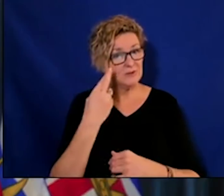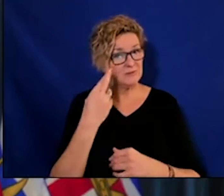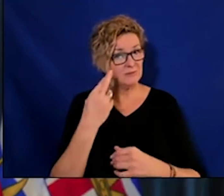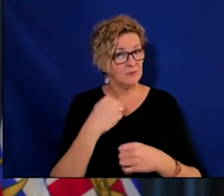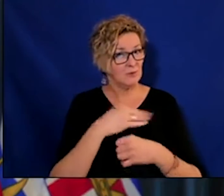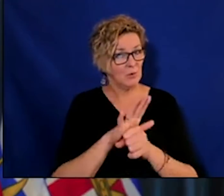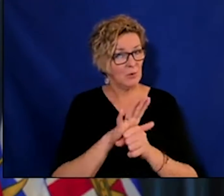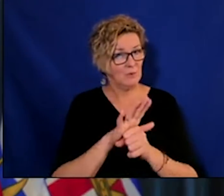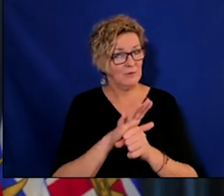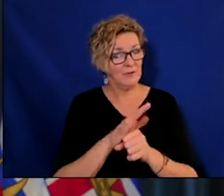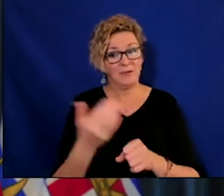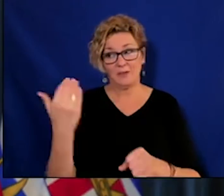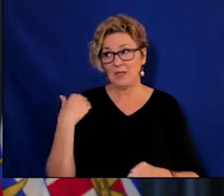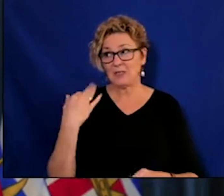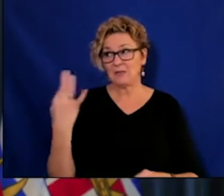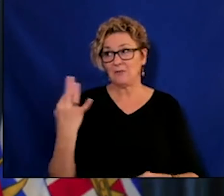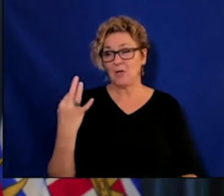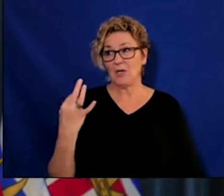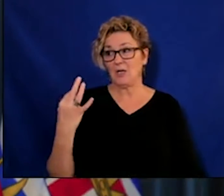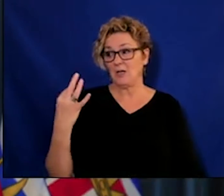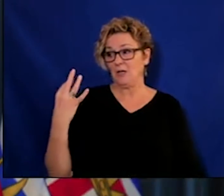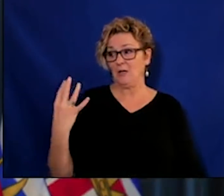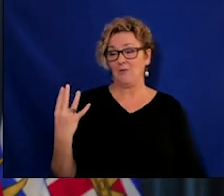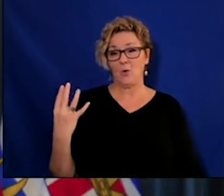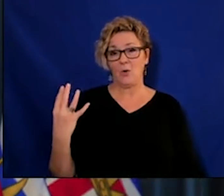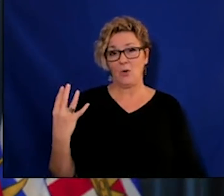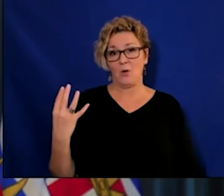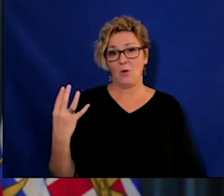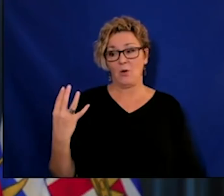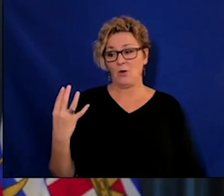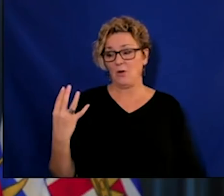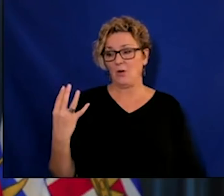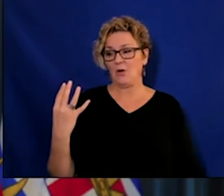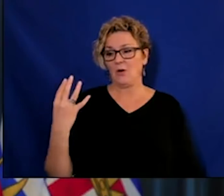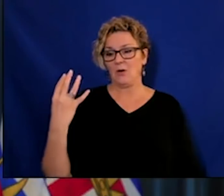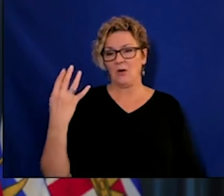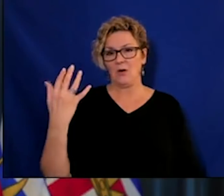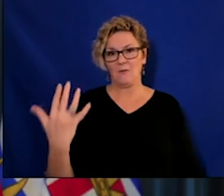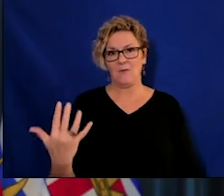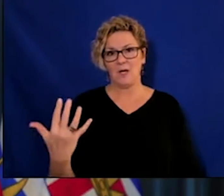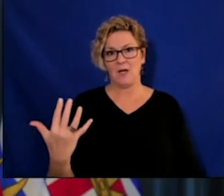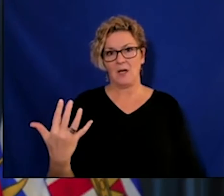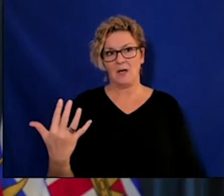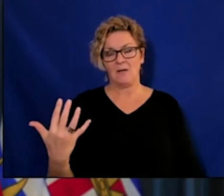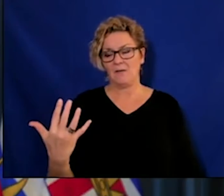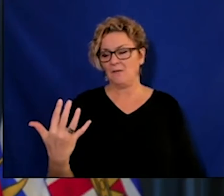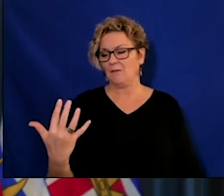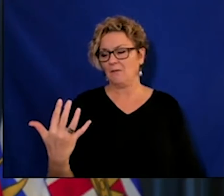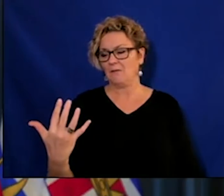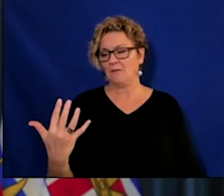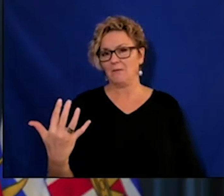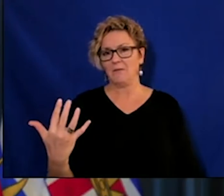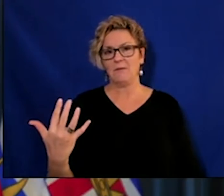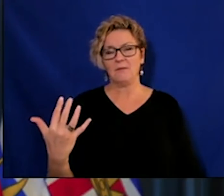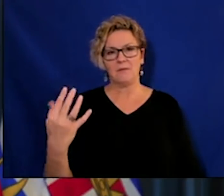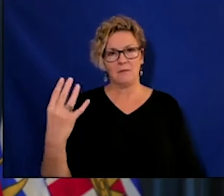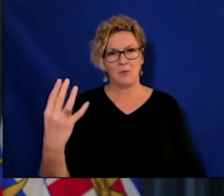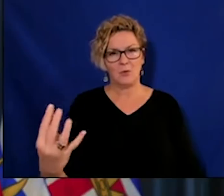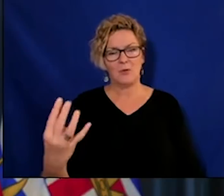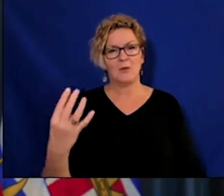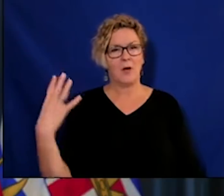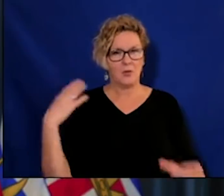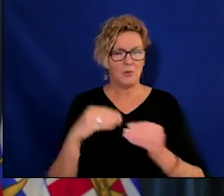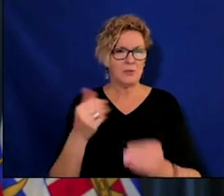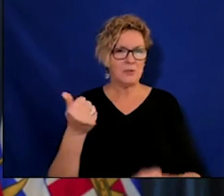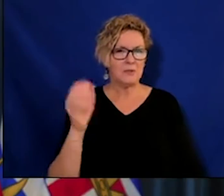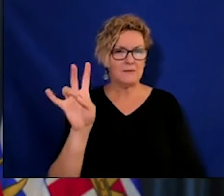from Saturday to Sunday, and 5 from Sunday to today. 13 of them lived in Fraser Health, and 4 lived in